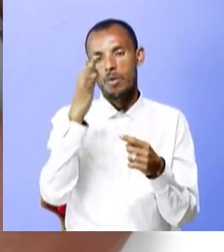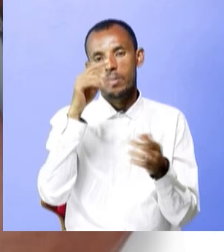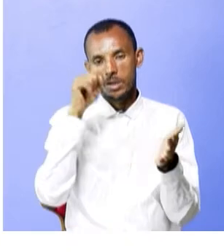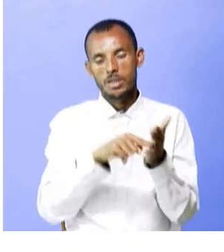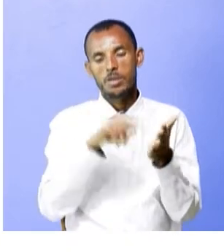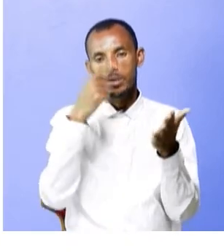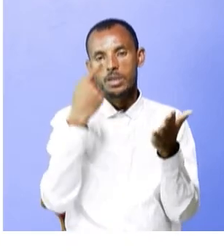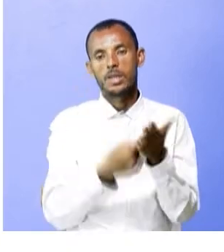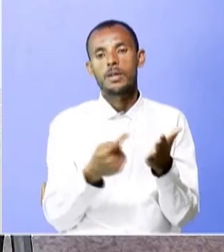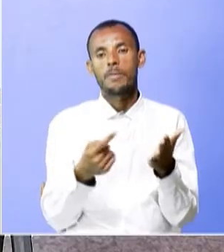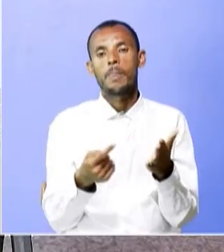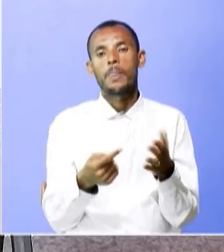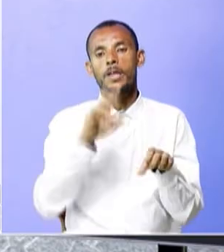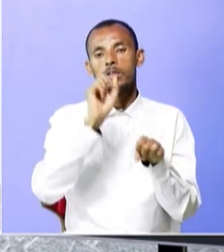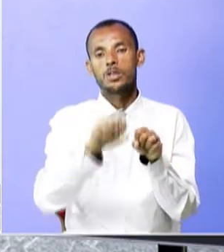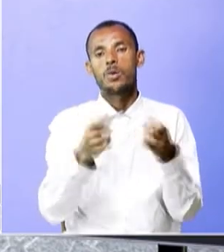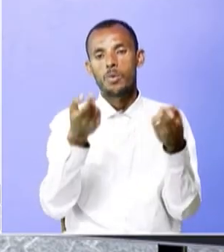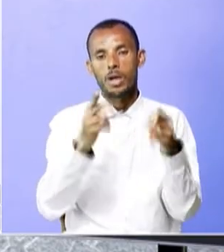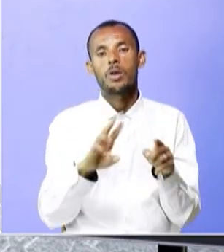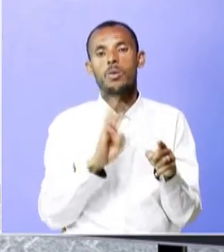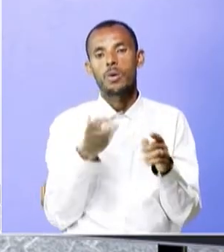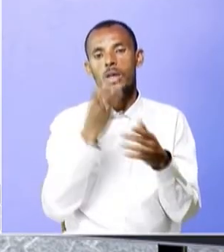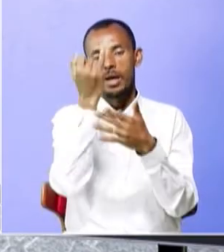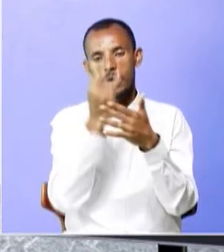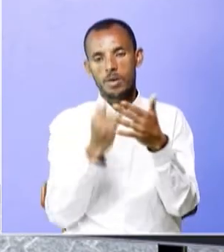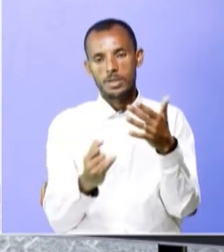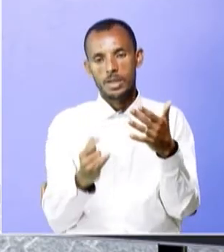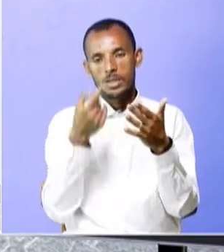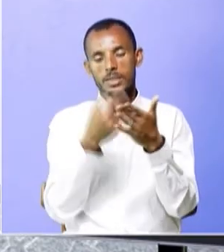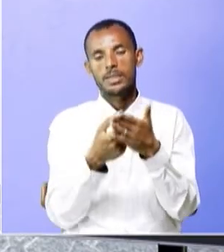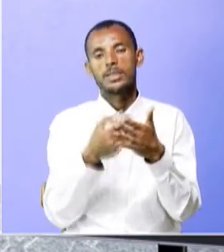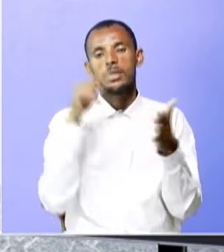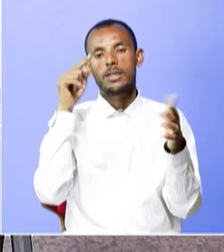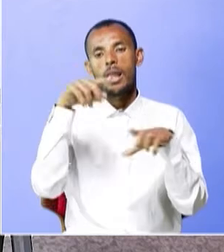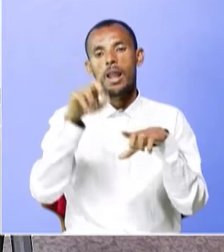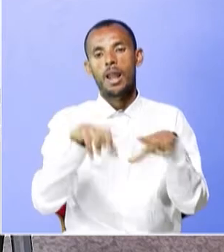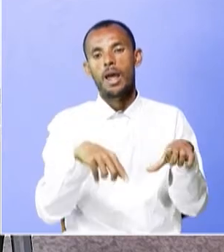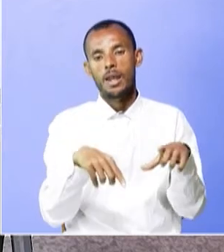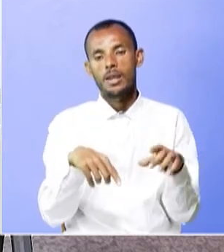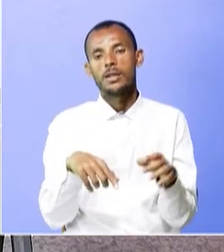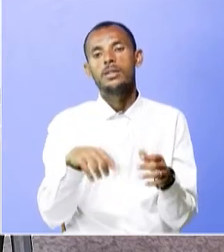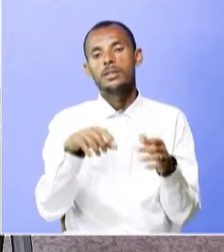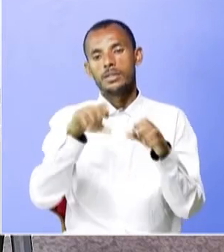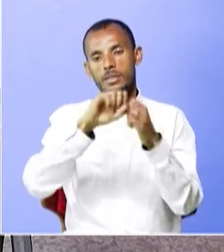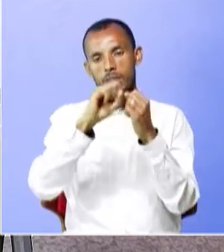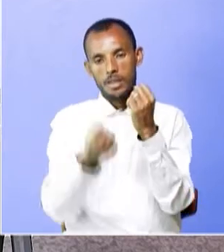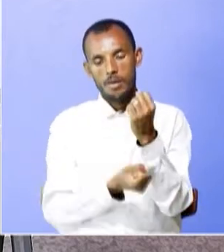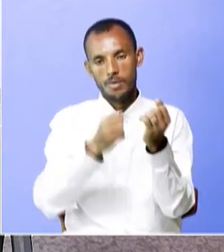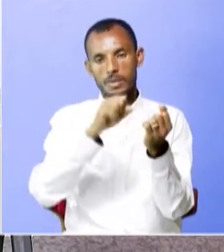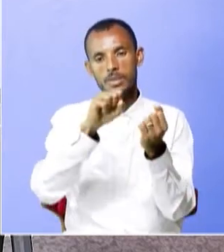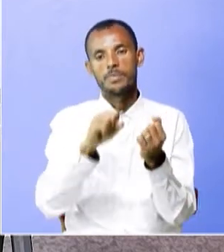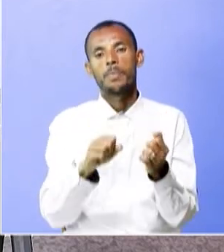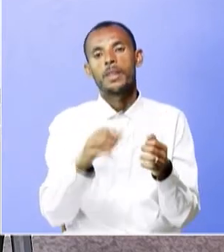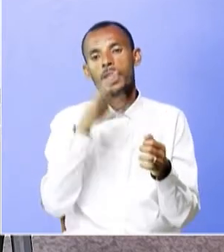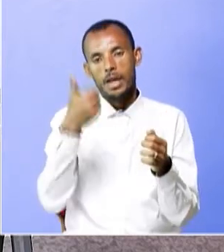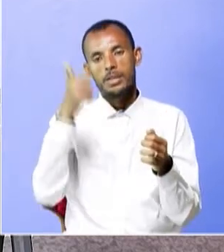here. Okay, so whenever we construct this segment from the center of the base to the other